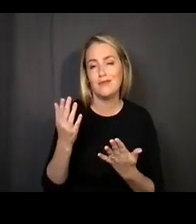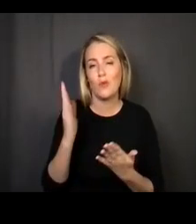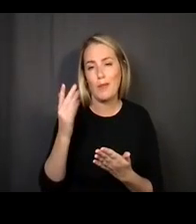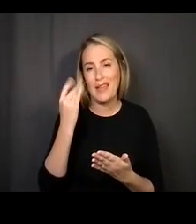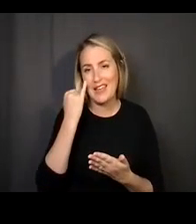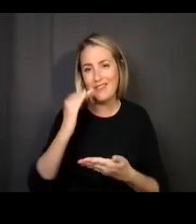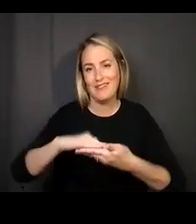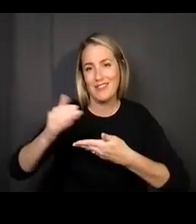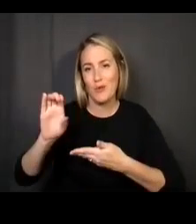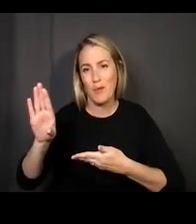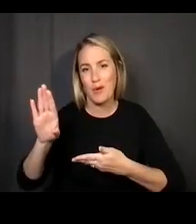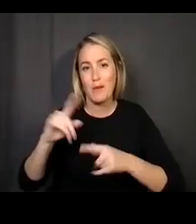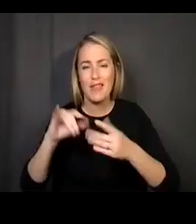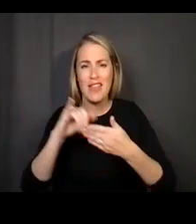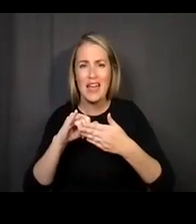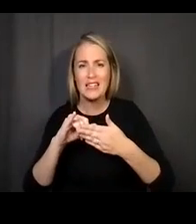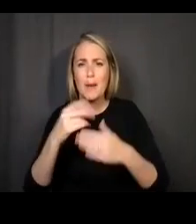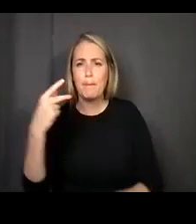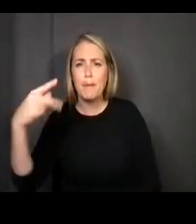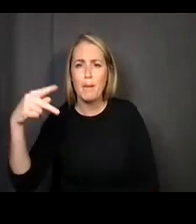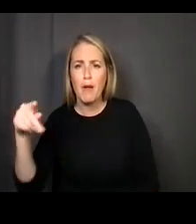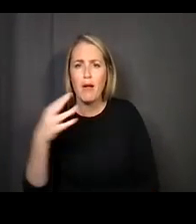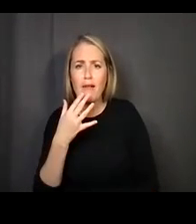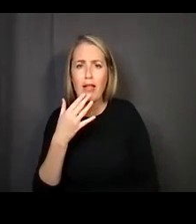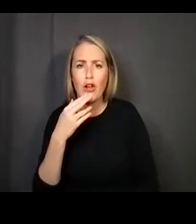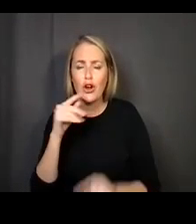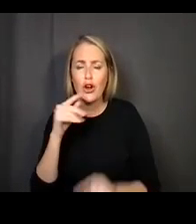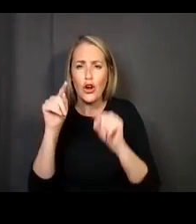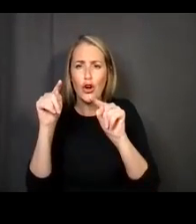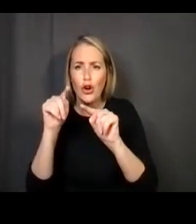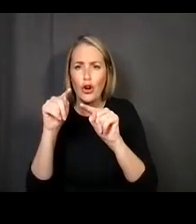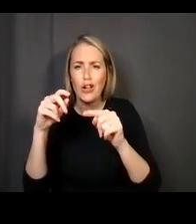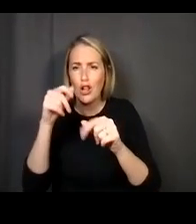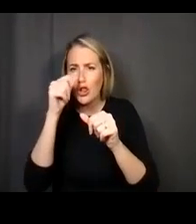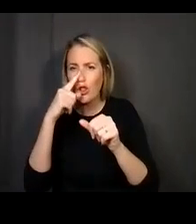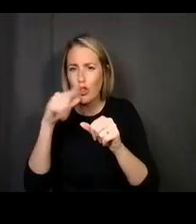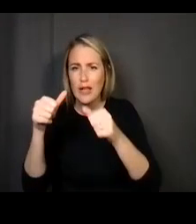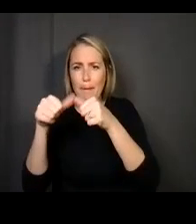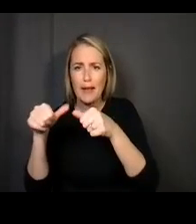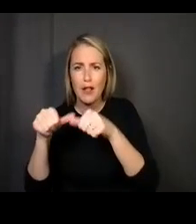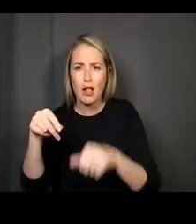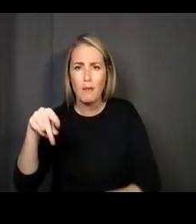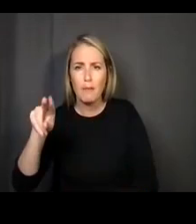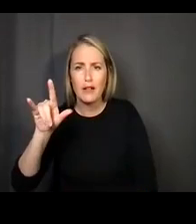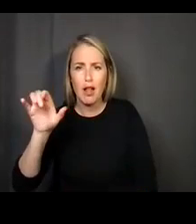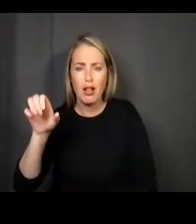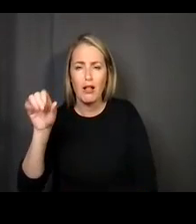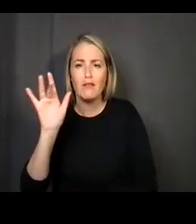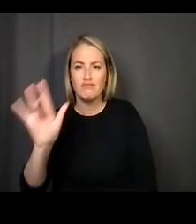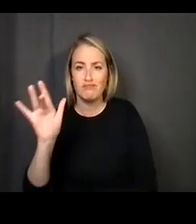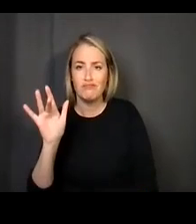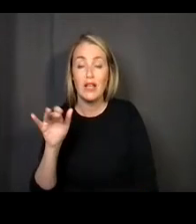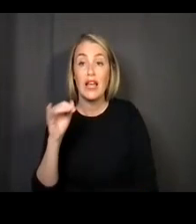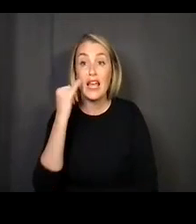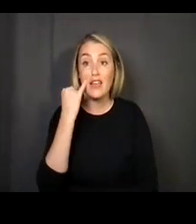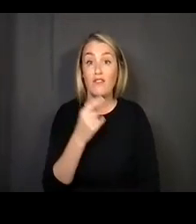little puzzle sign up here. verán que And el if you are símbolo not es como de un using a rompecabezas. Chromebook right now, but you would like to use Read and